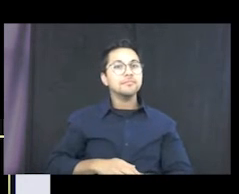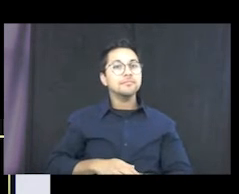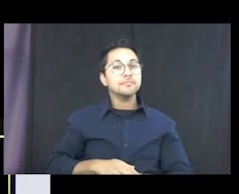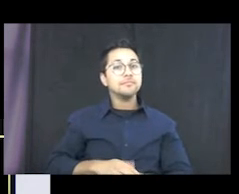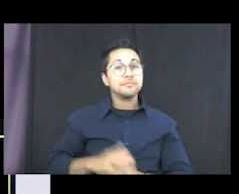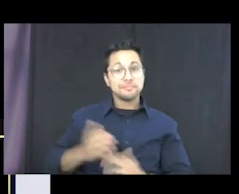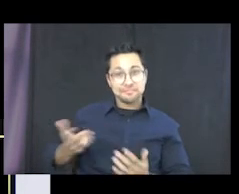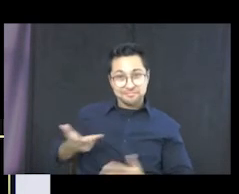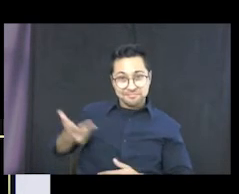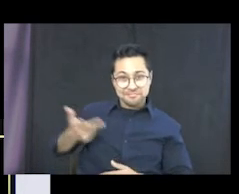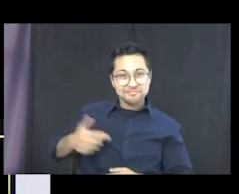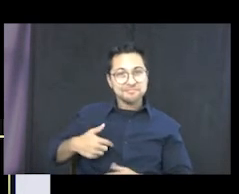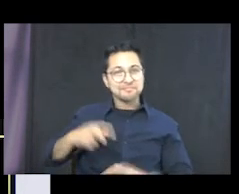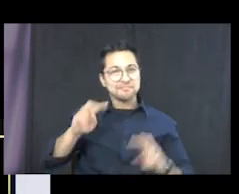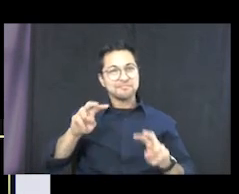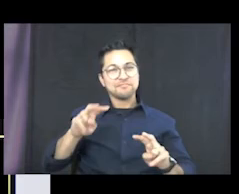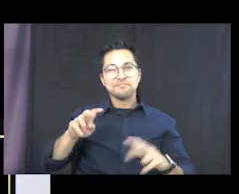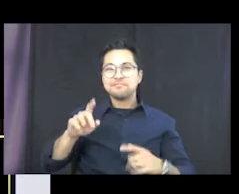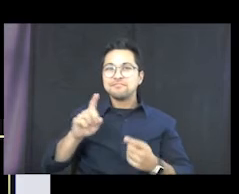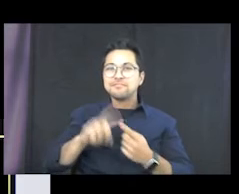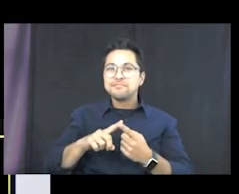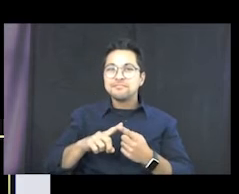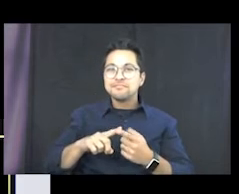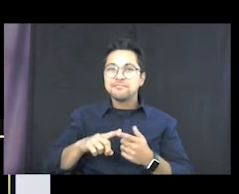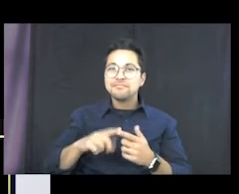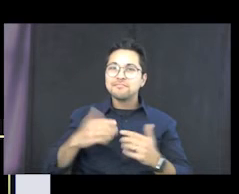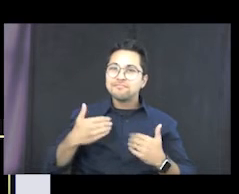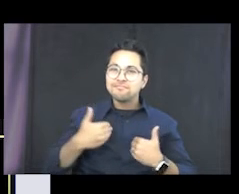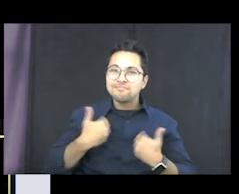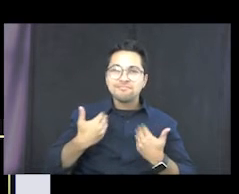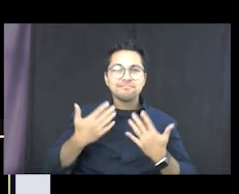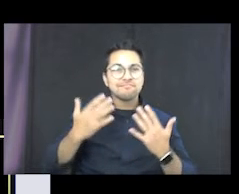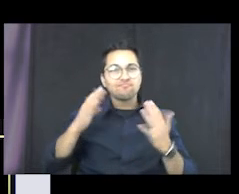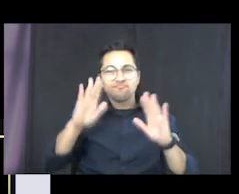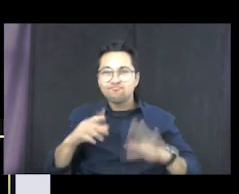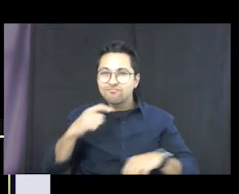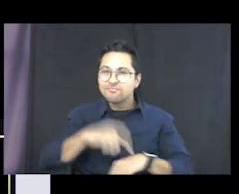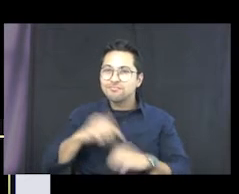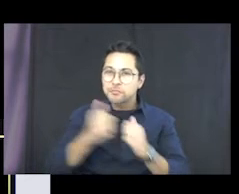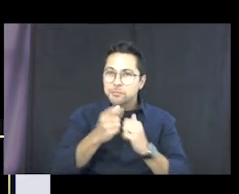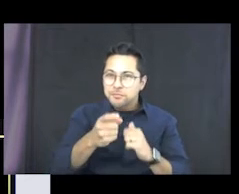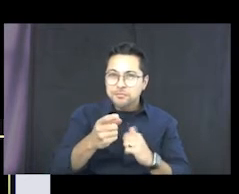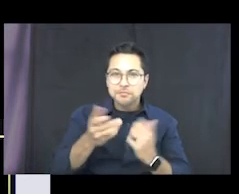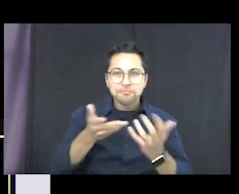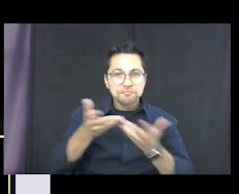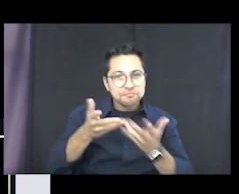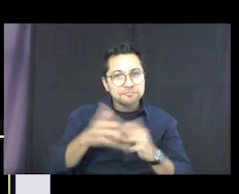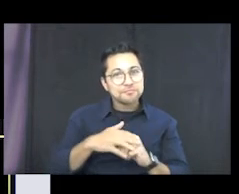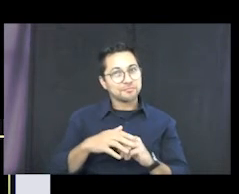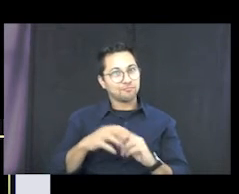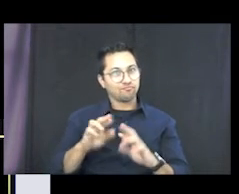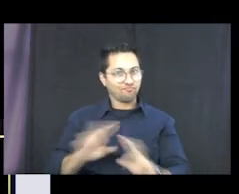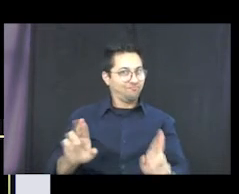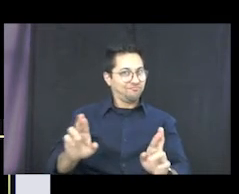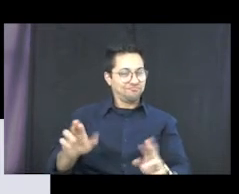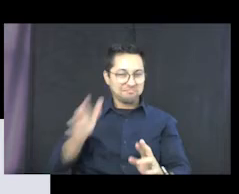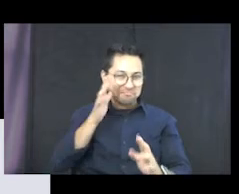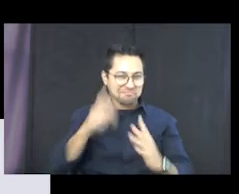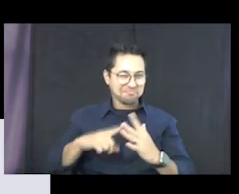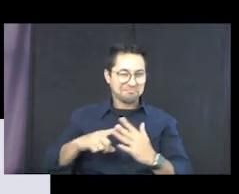And here we are. We look forward to having a great time with you today, so hang on, we're getting